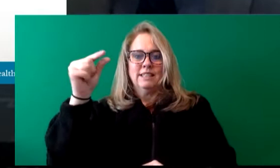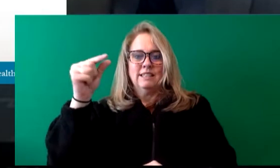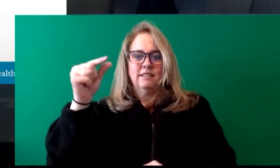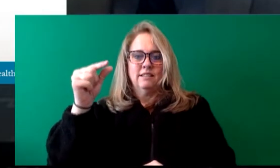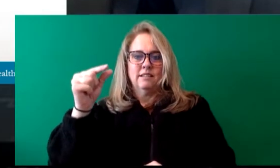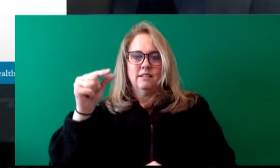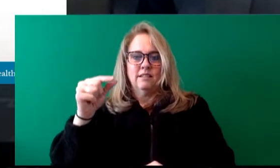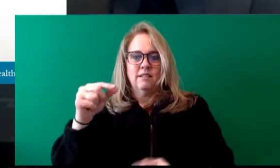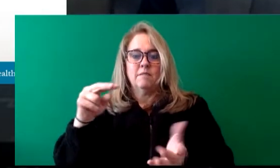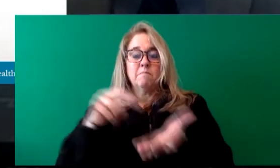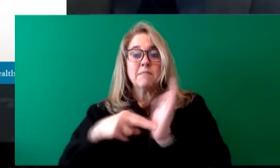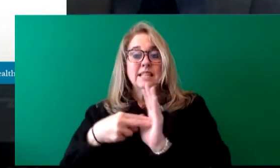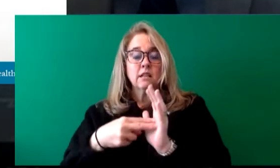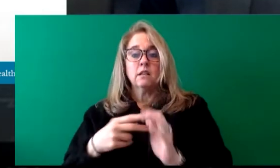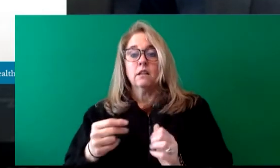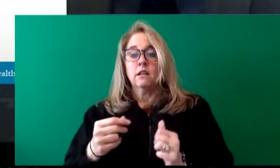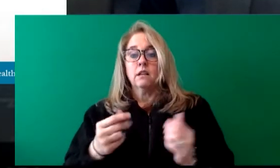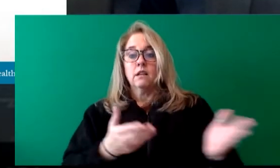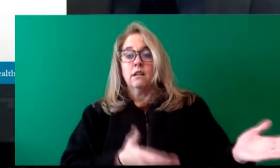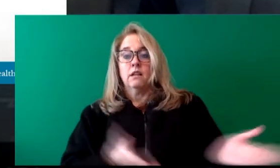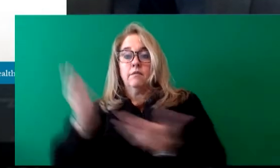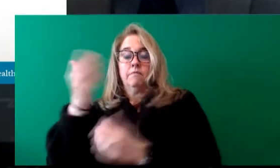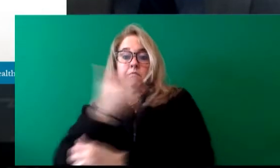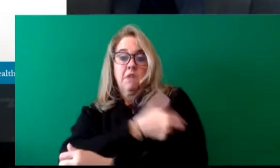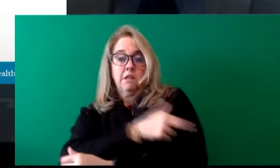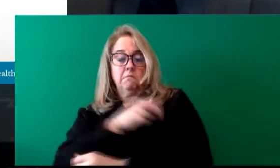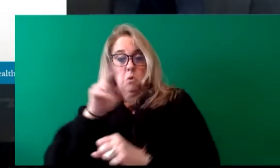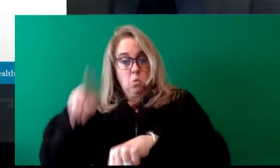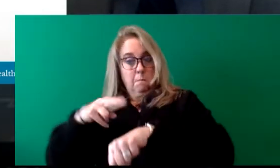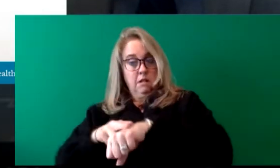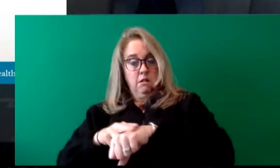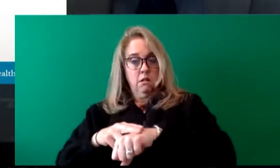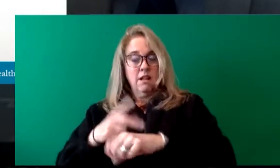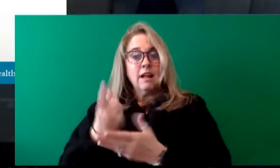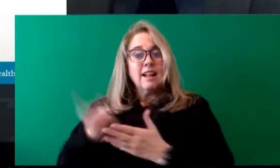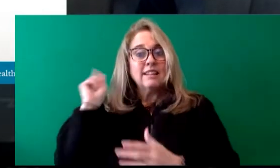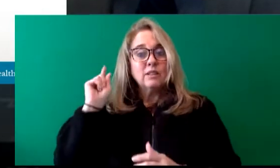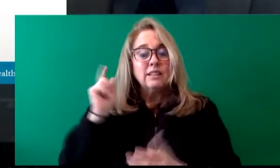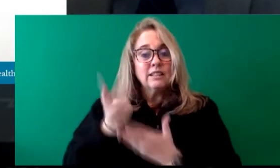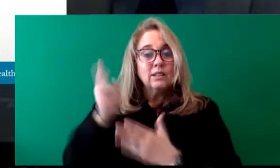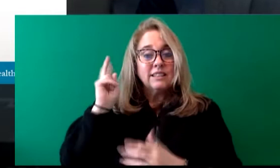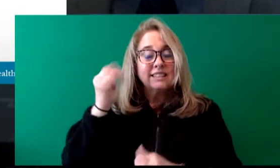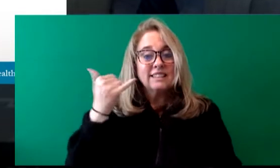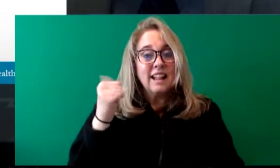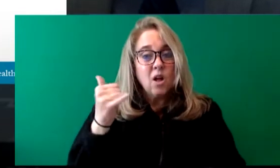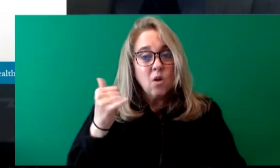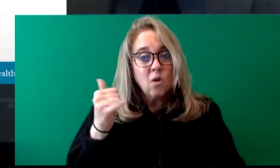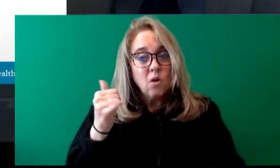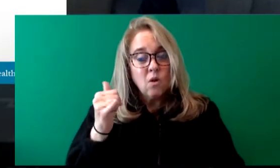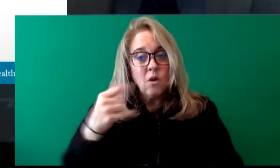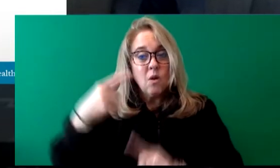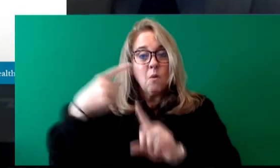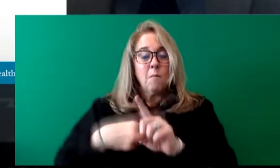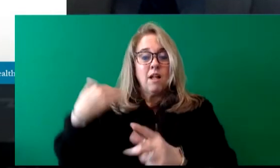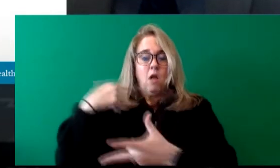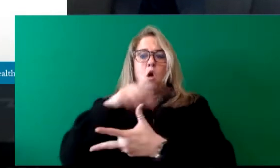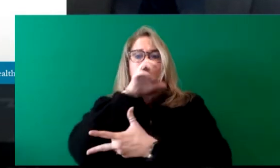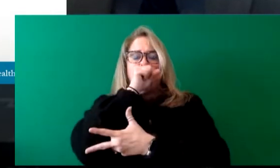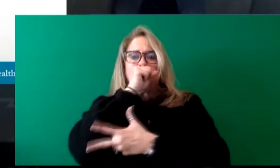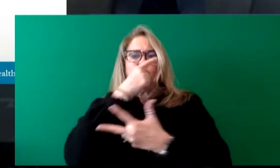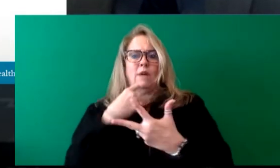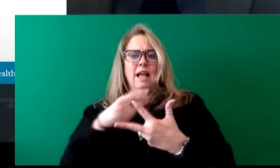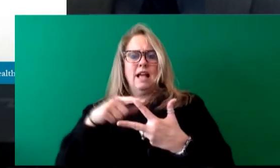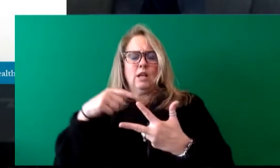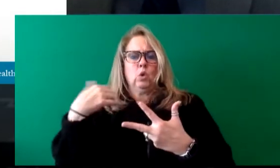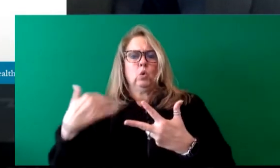change from 2 weeks ago where it was yellow, and 2 weeks prior to that, it was in the orange red. So the hospitalizations, our regional